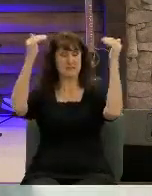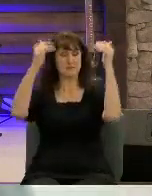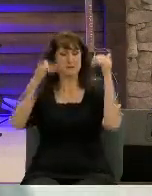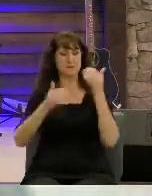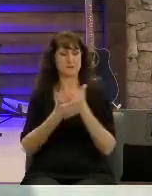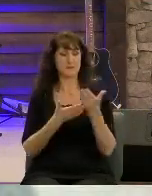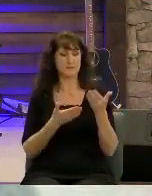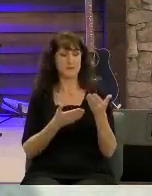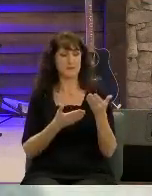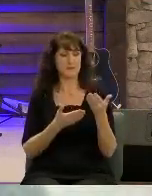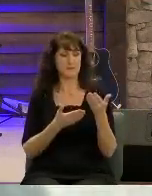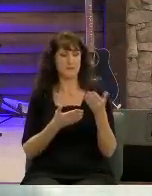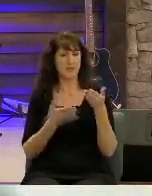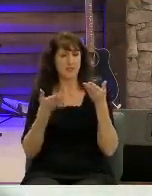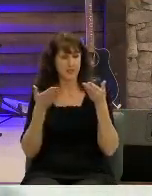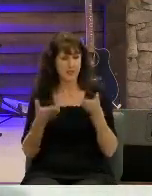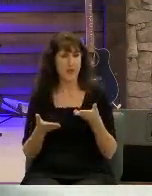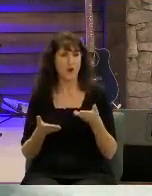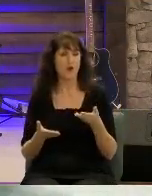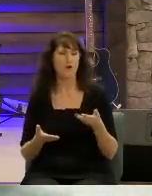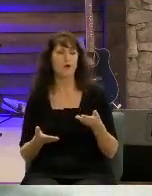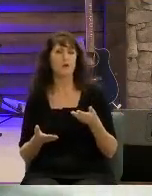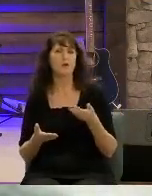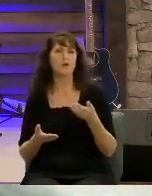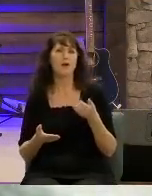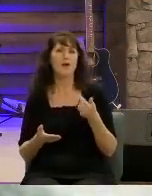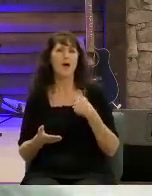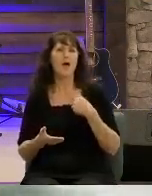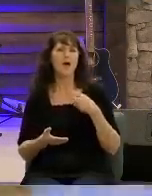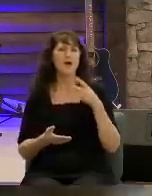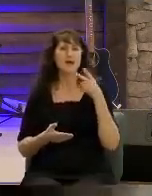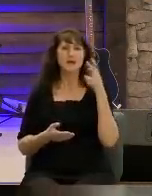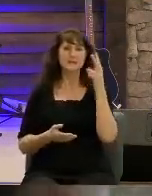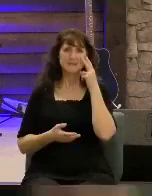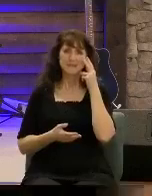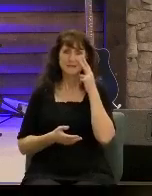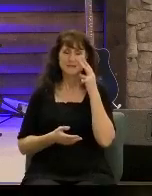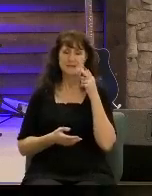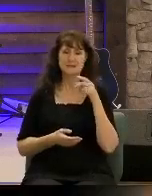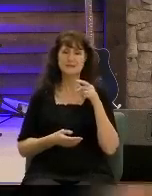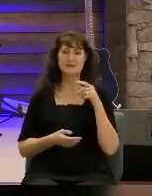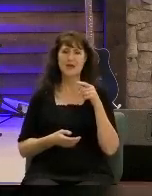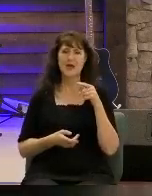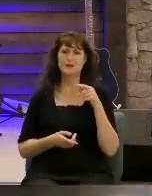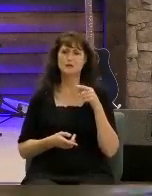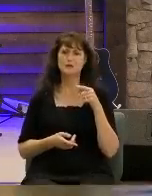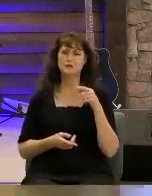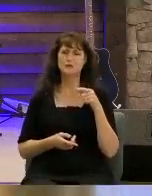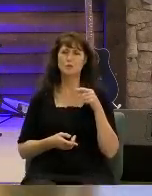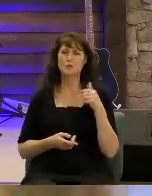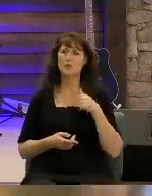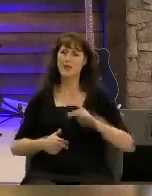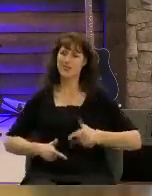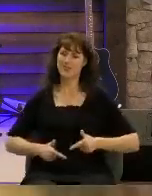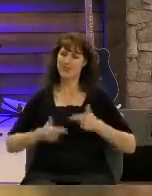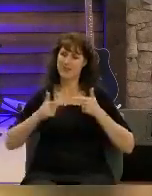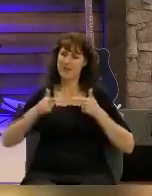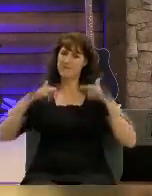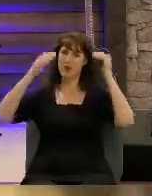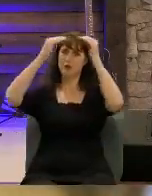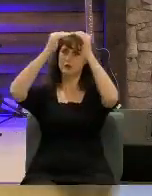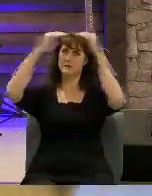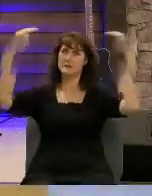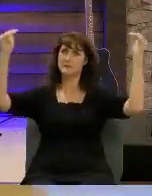something there in that, but I see that even as you're speaking, that we live underneath the ceiling of how we